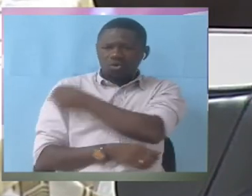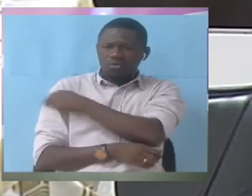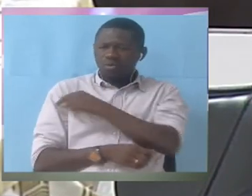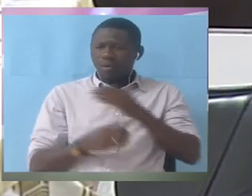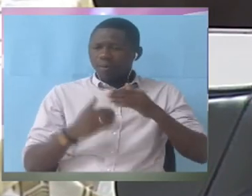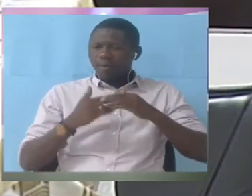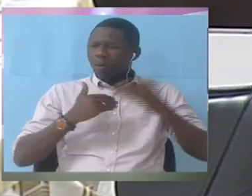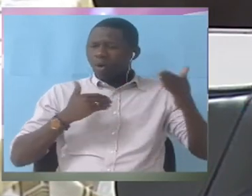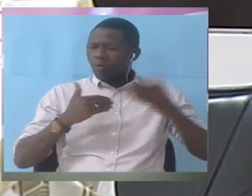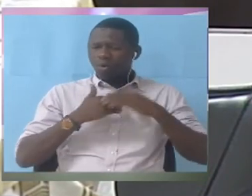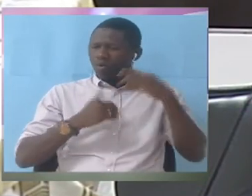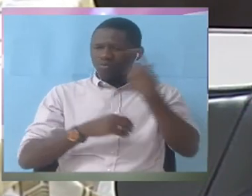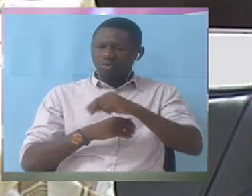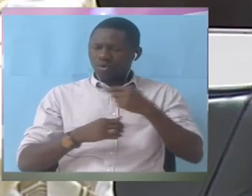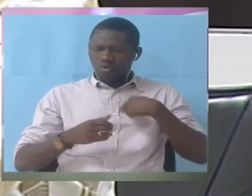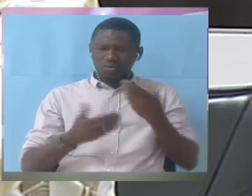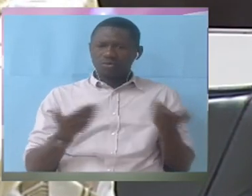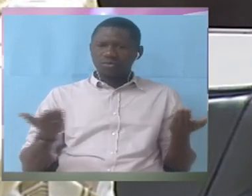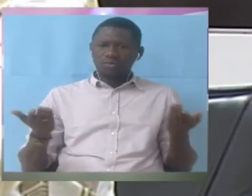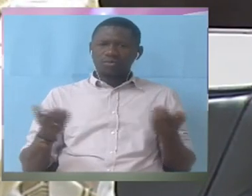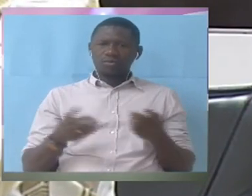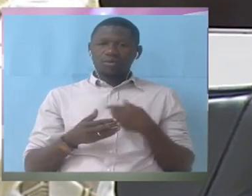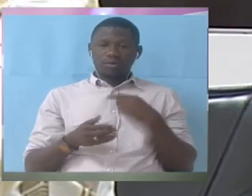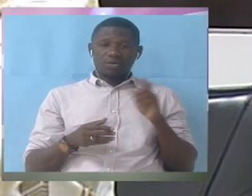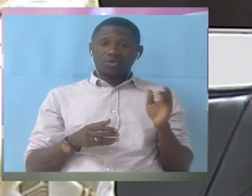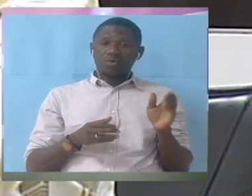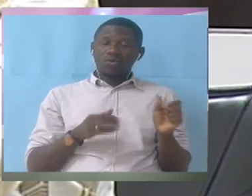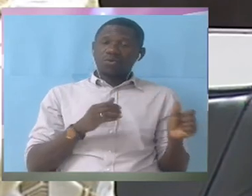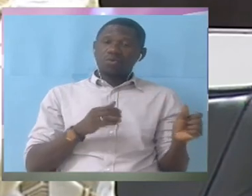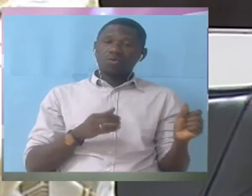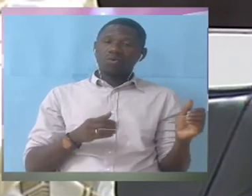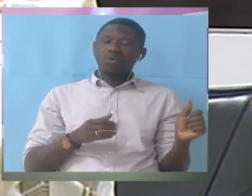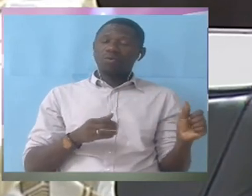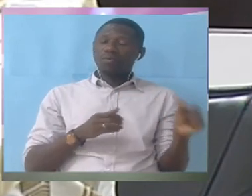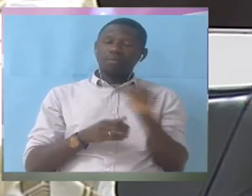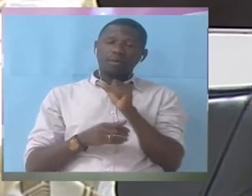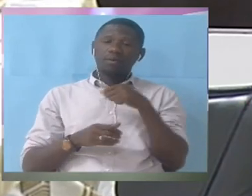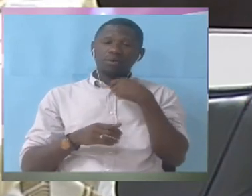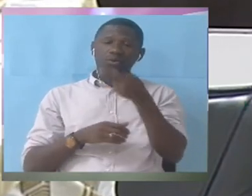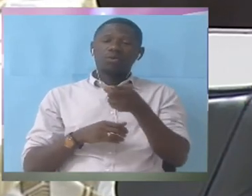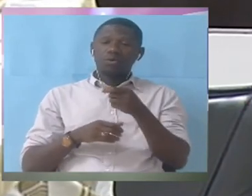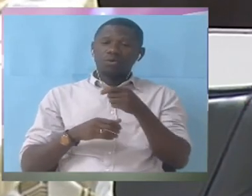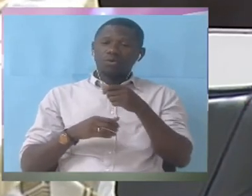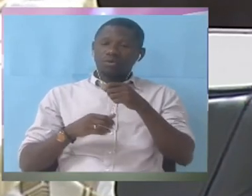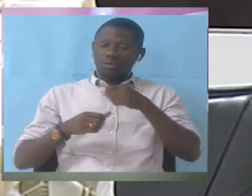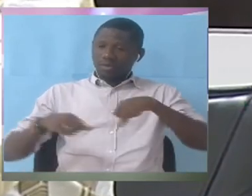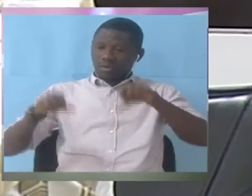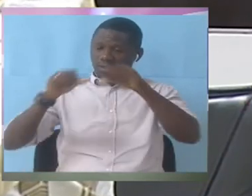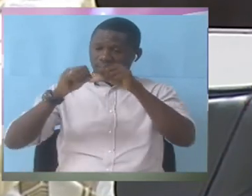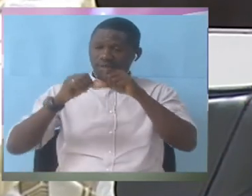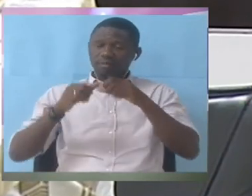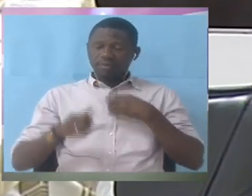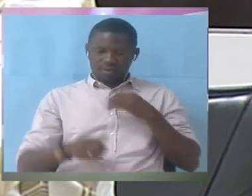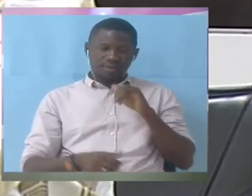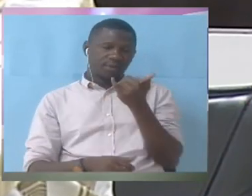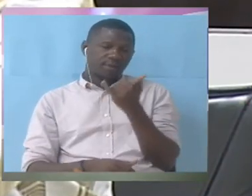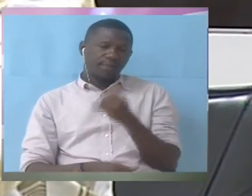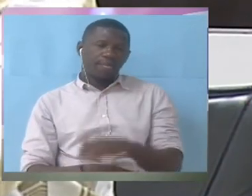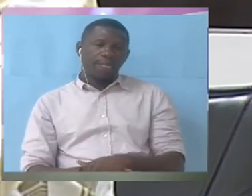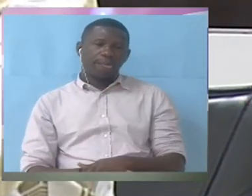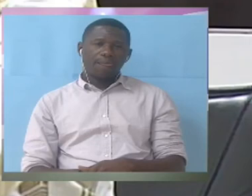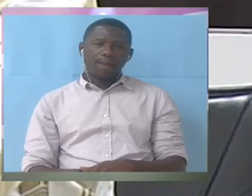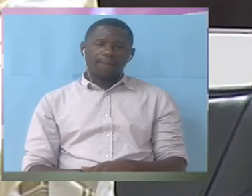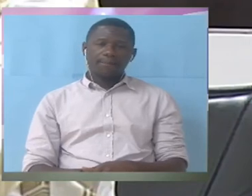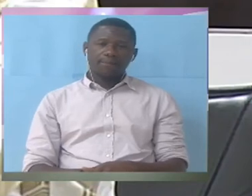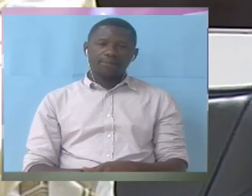yow ya ñu gëna xam sax ñun l'hôpital bi. Are you going back to your department? Da nga delu wat fan nga nga nekkon. I said yes. Mane ko waw. I